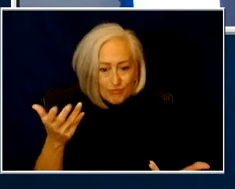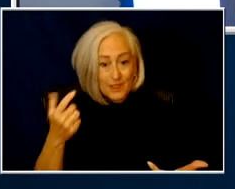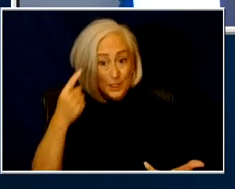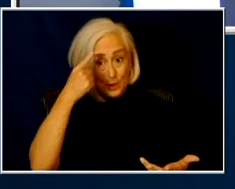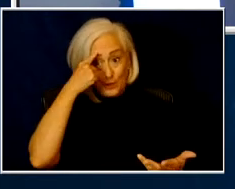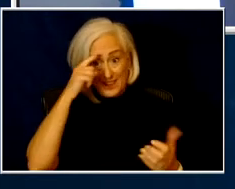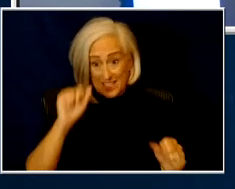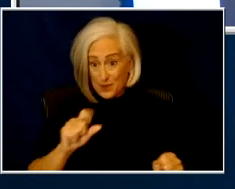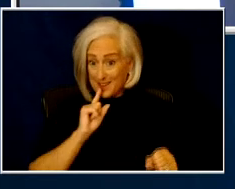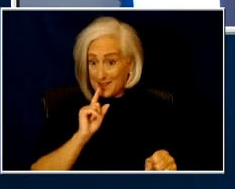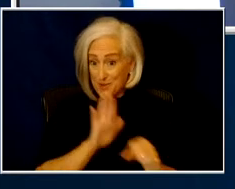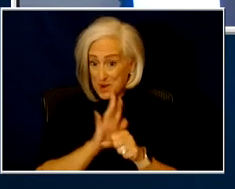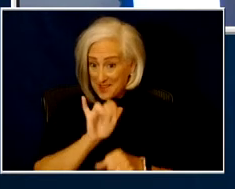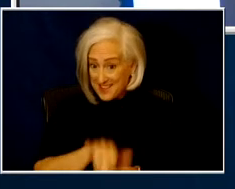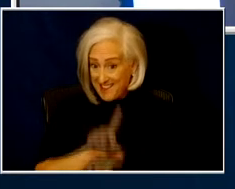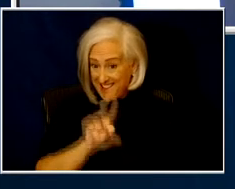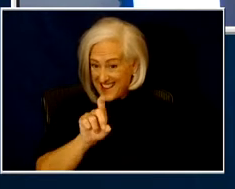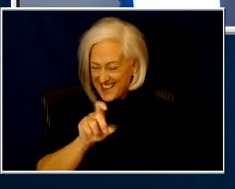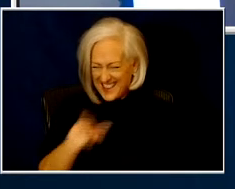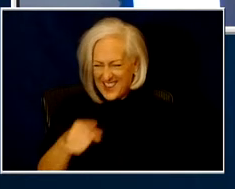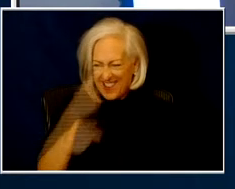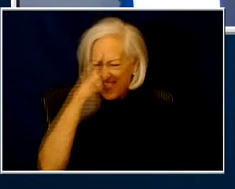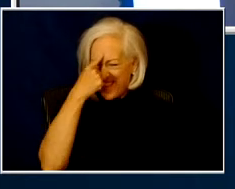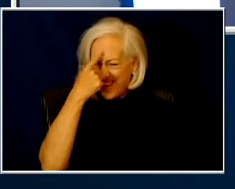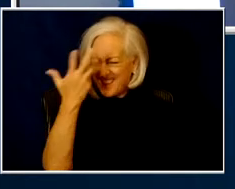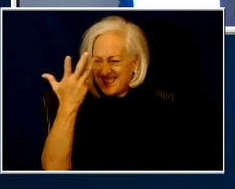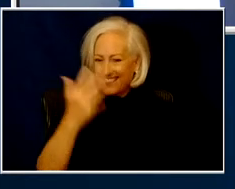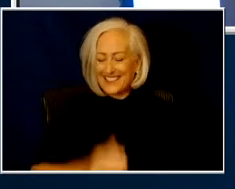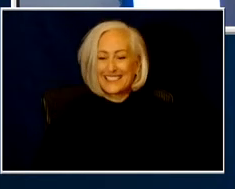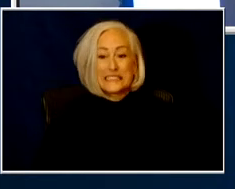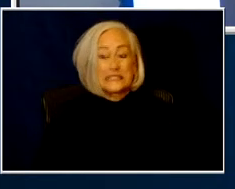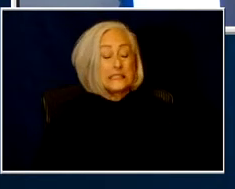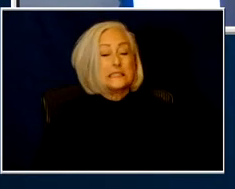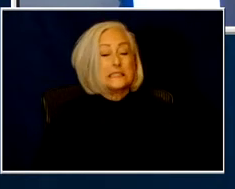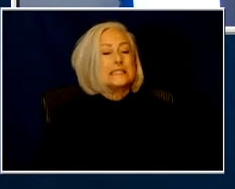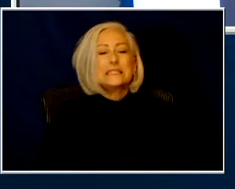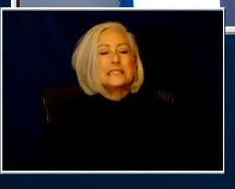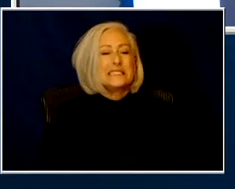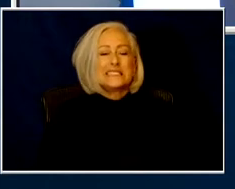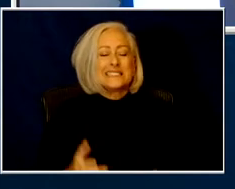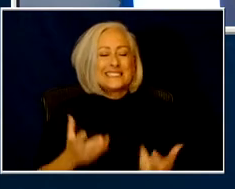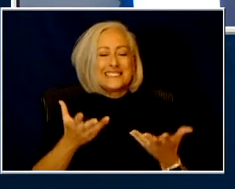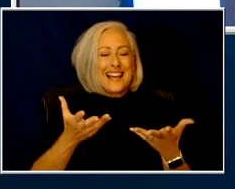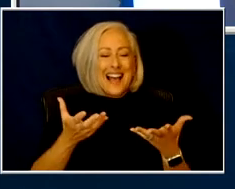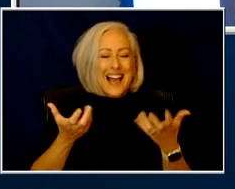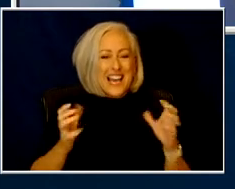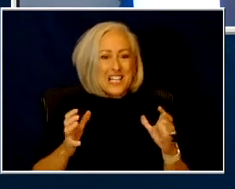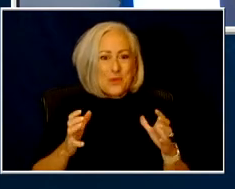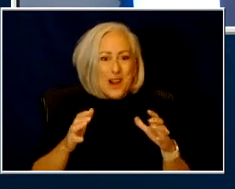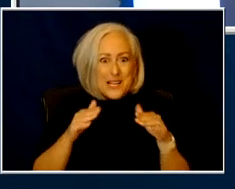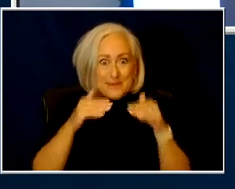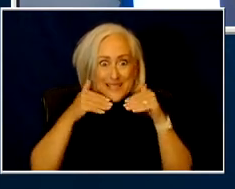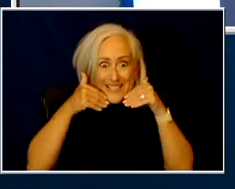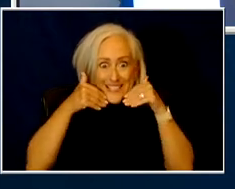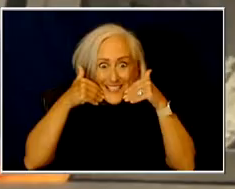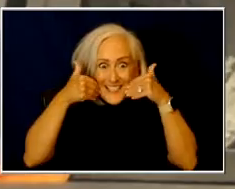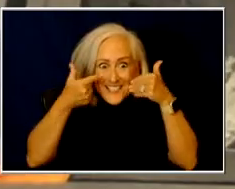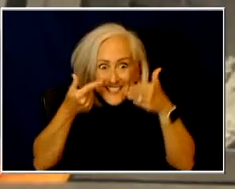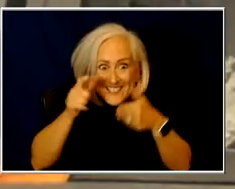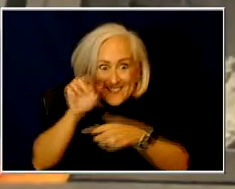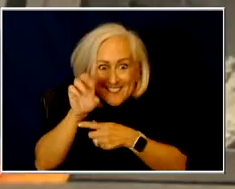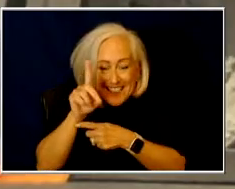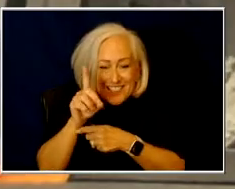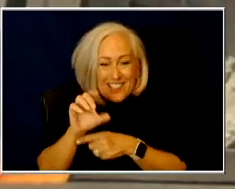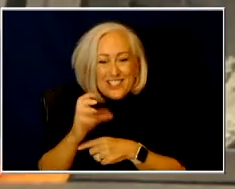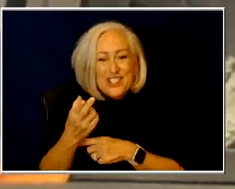promise what are your thoughts I don't I don't want to be the Grinch here Isaac I know my